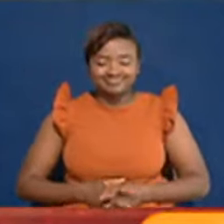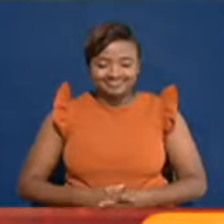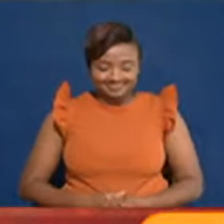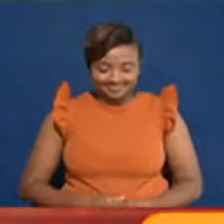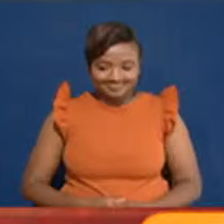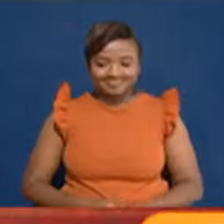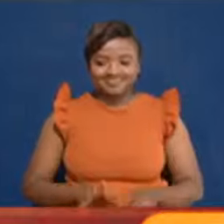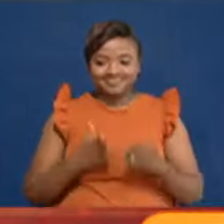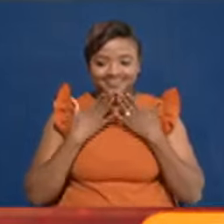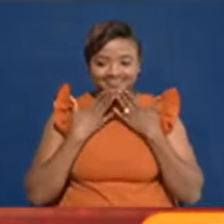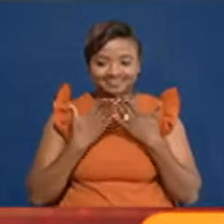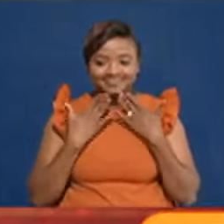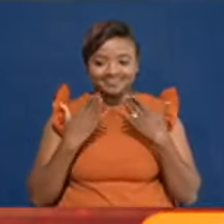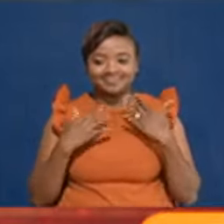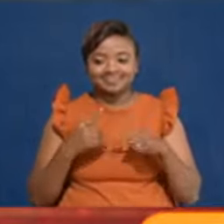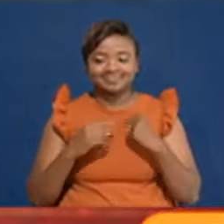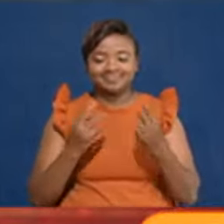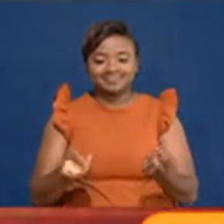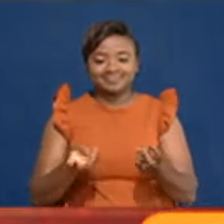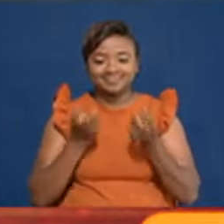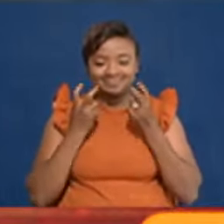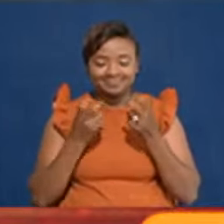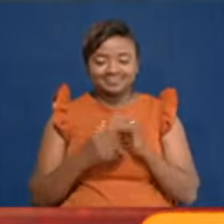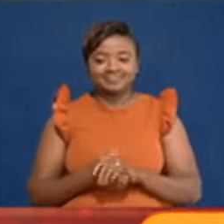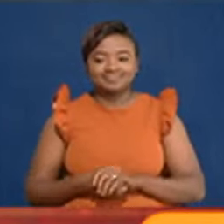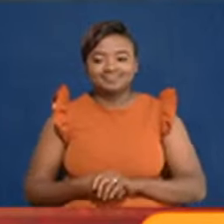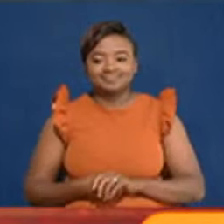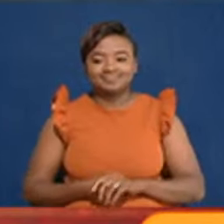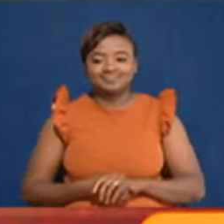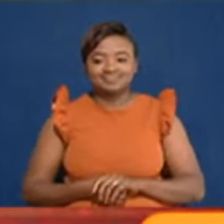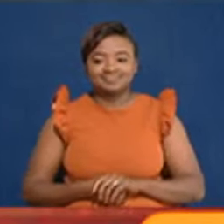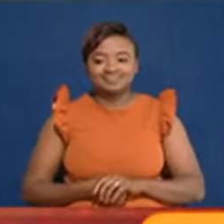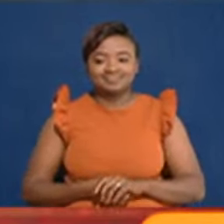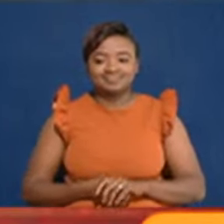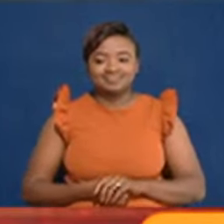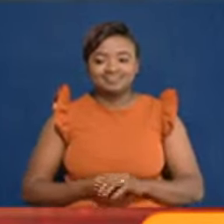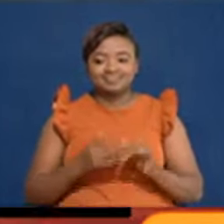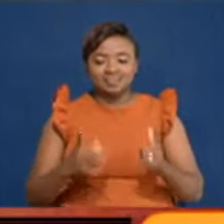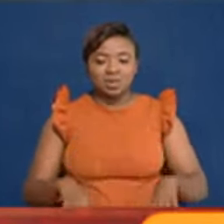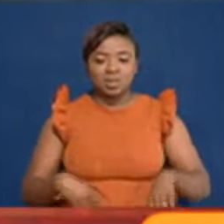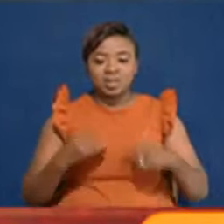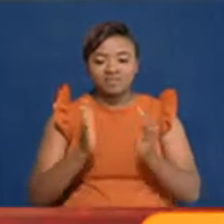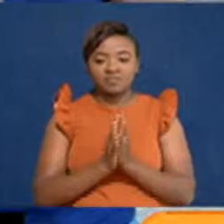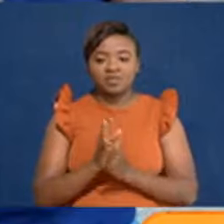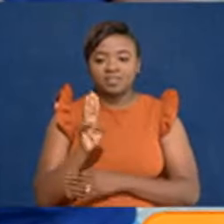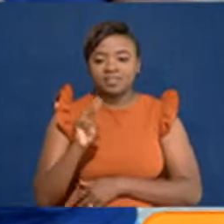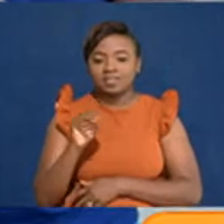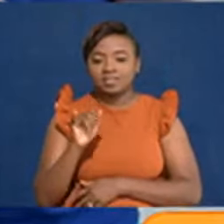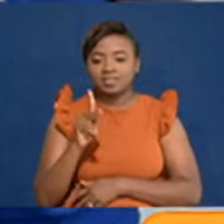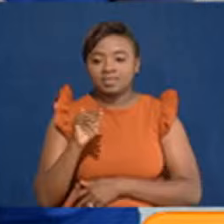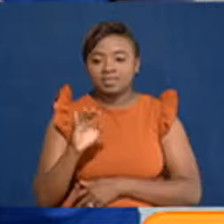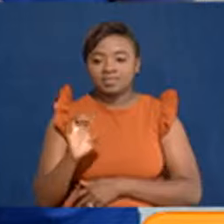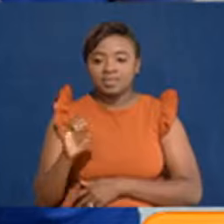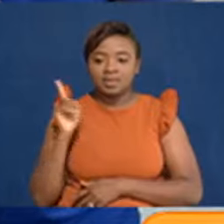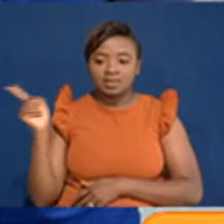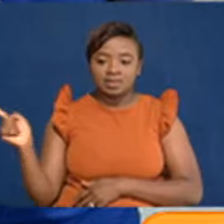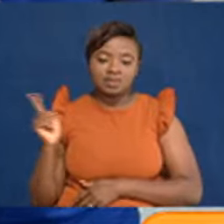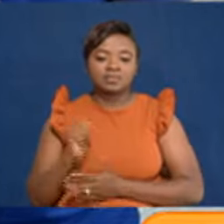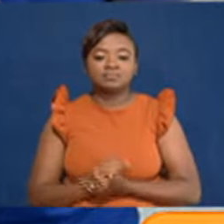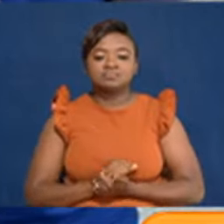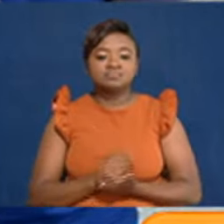Thank you for staying with us on Citizen Weekend. And we're joined live now by Mike Okinyi, who is in